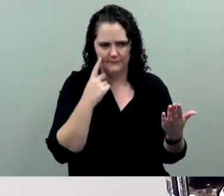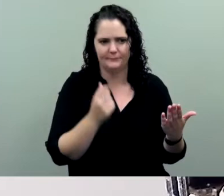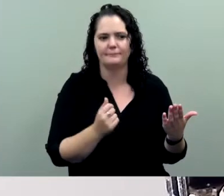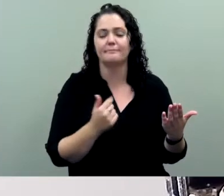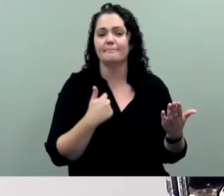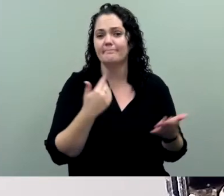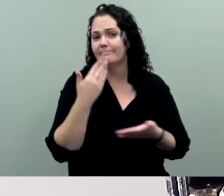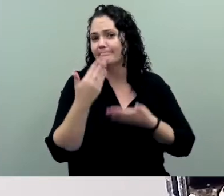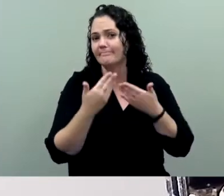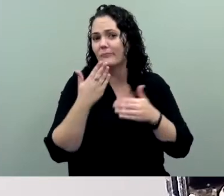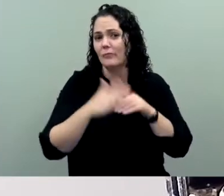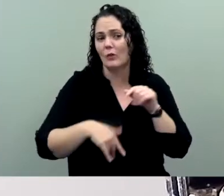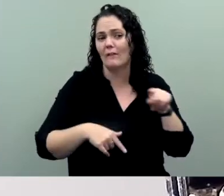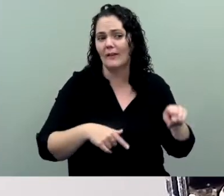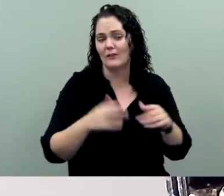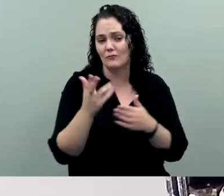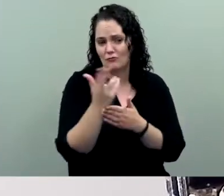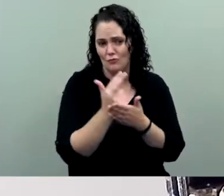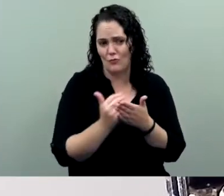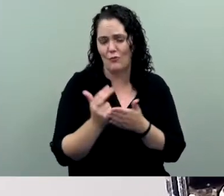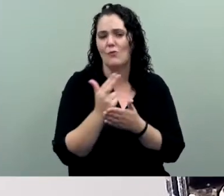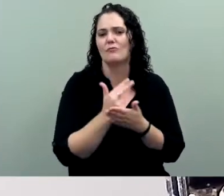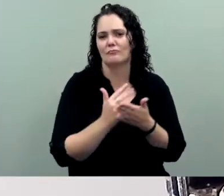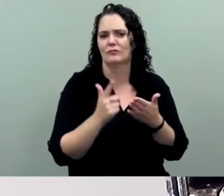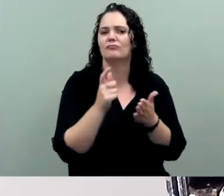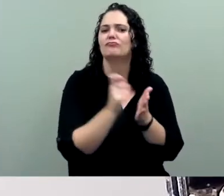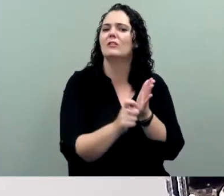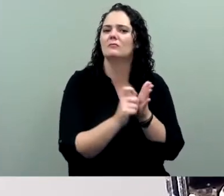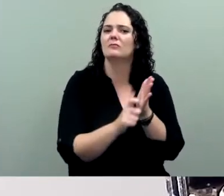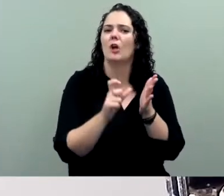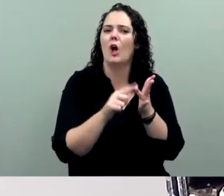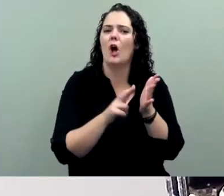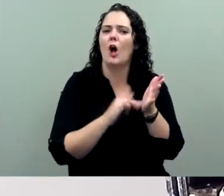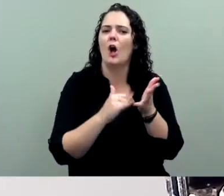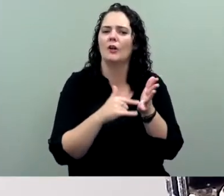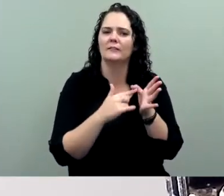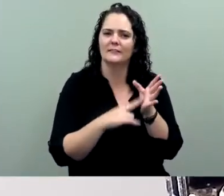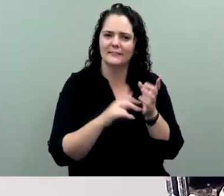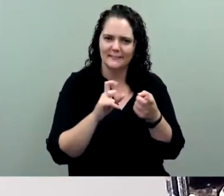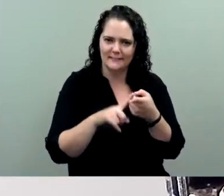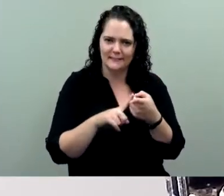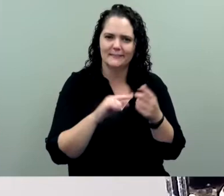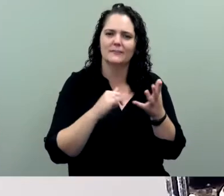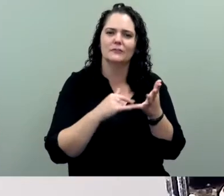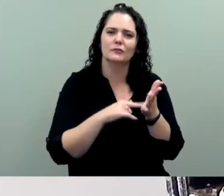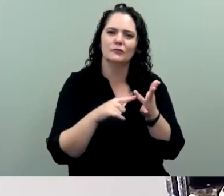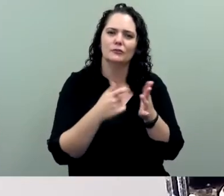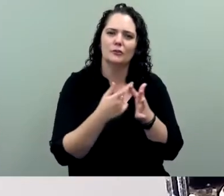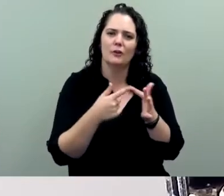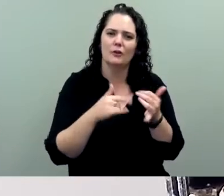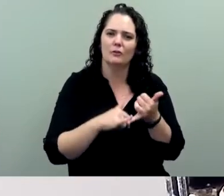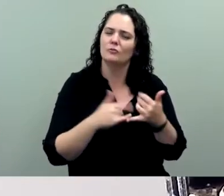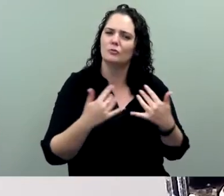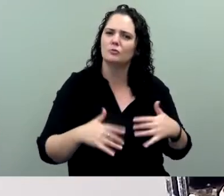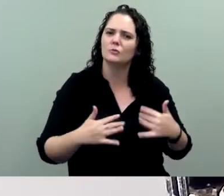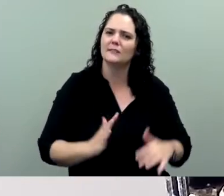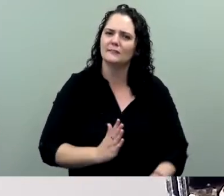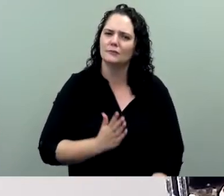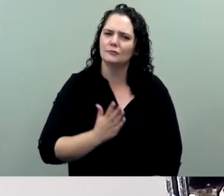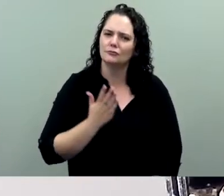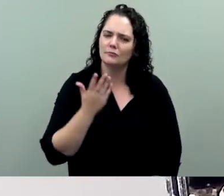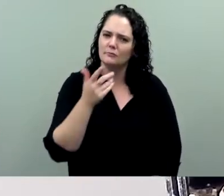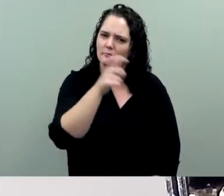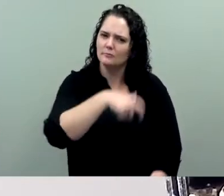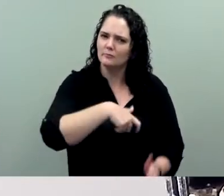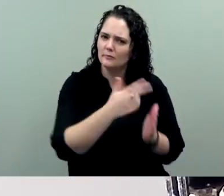this drawing before we get into it by Constance Stokes. Constance Stokes is a really, really interesting artist. She